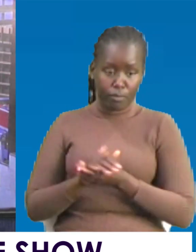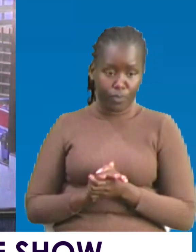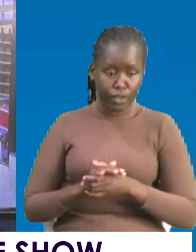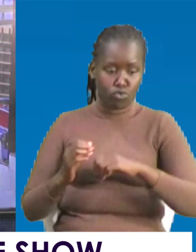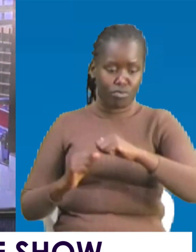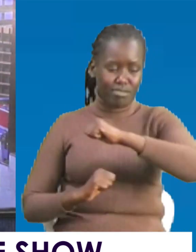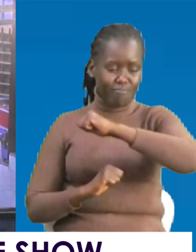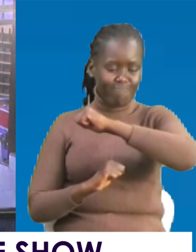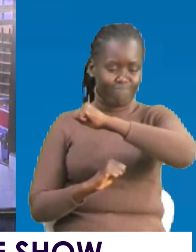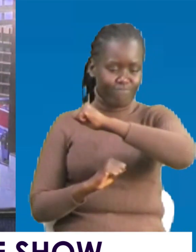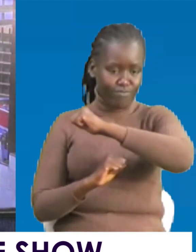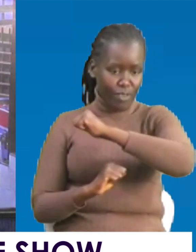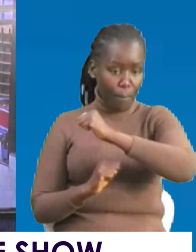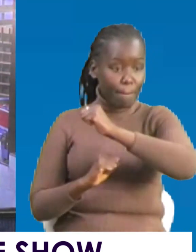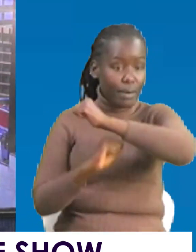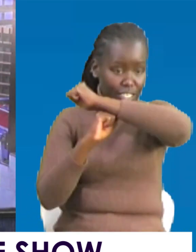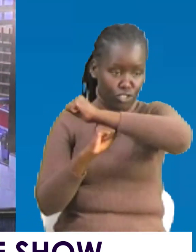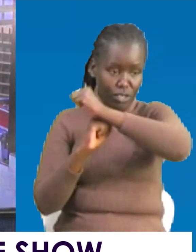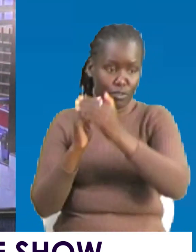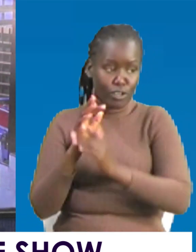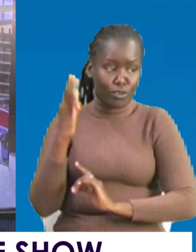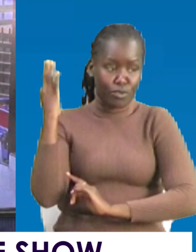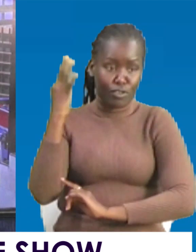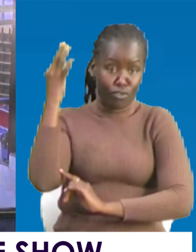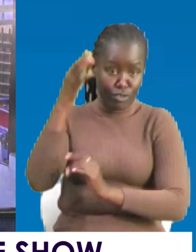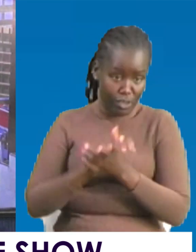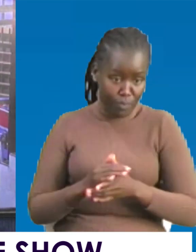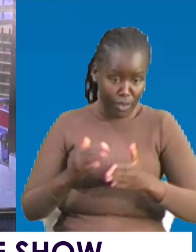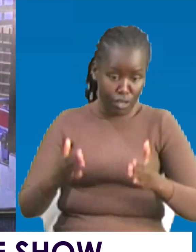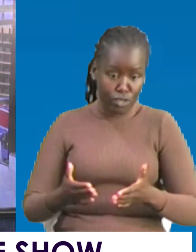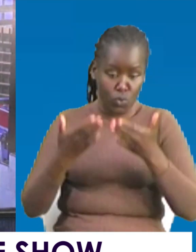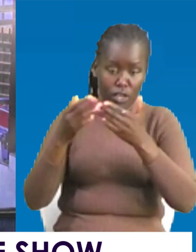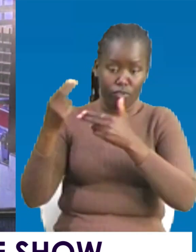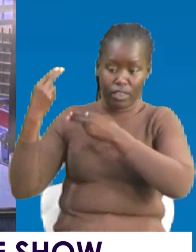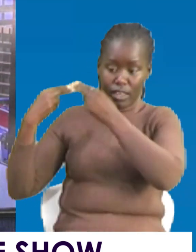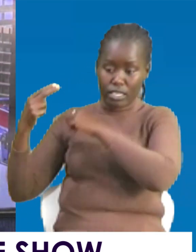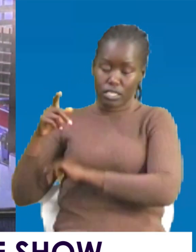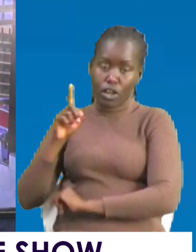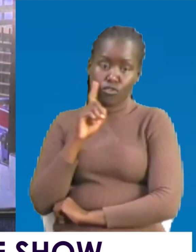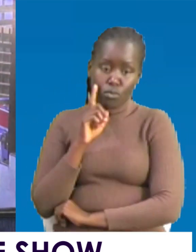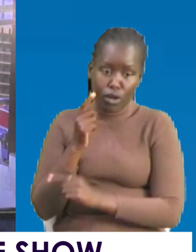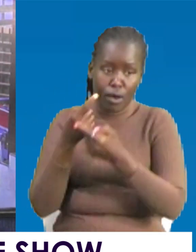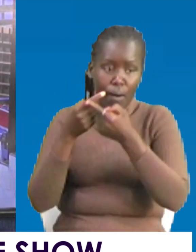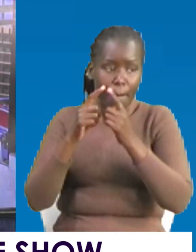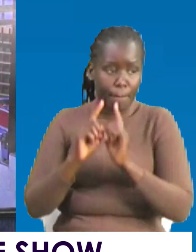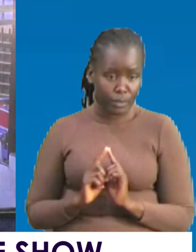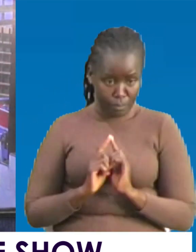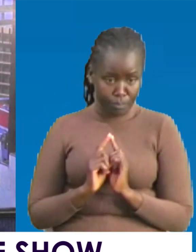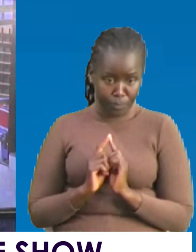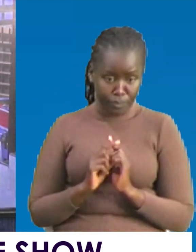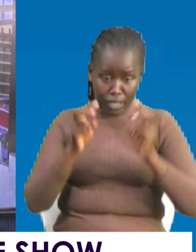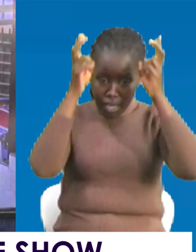to the future. It is okay for them to bring history right into tomorrow. But birthing evil from